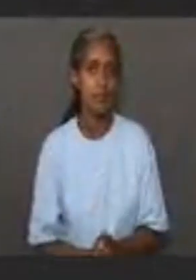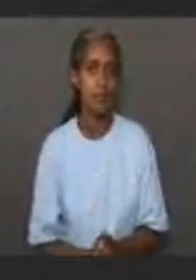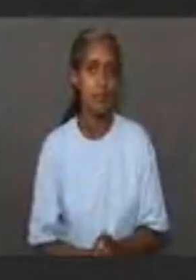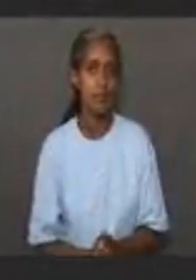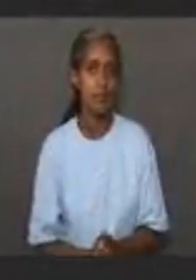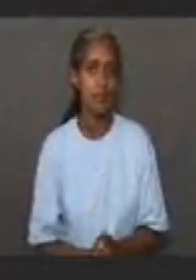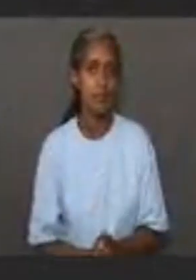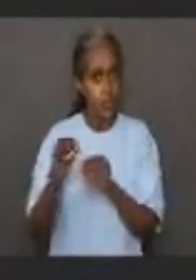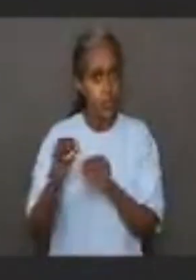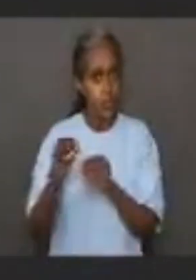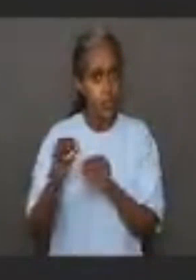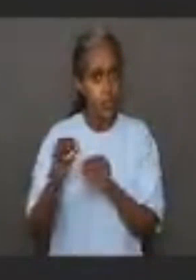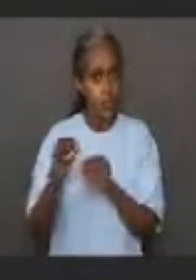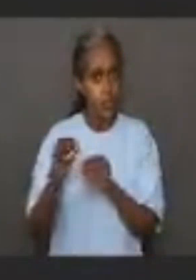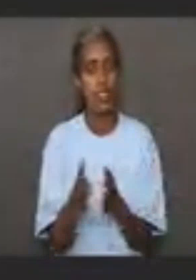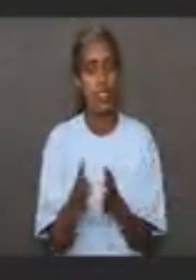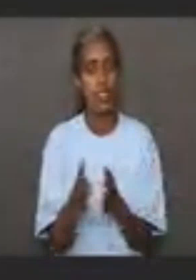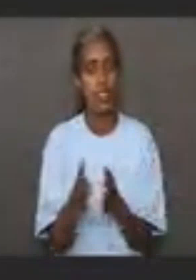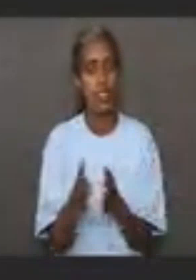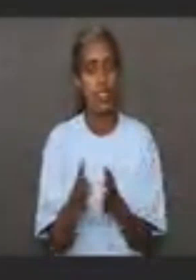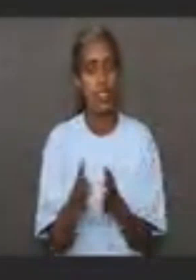Students, let's get ready.